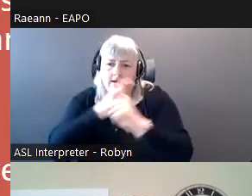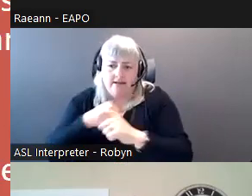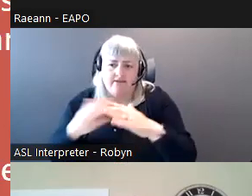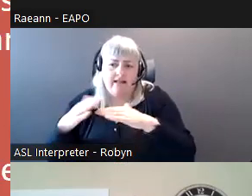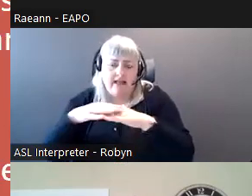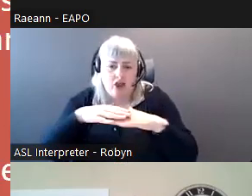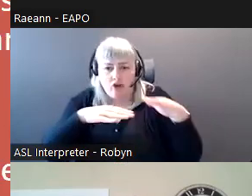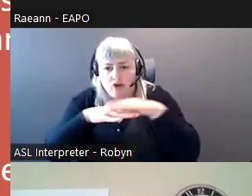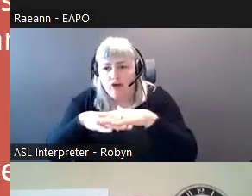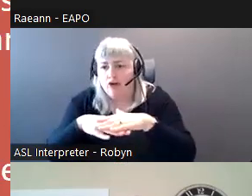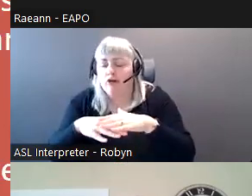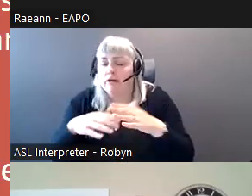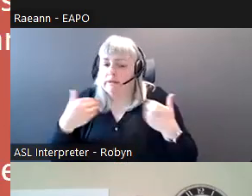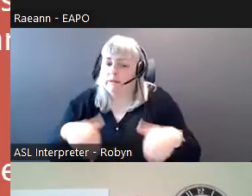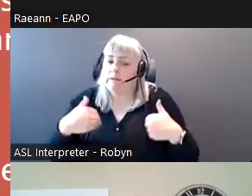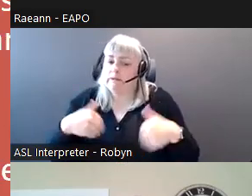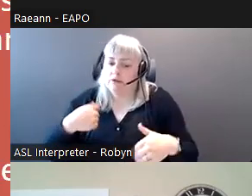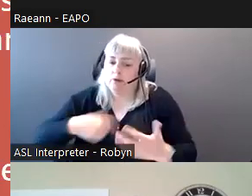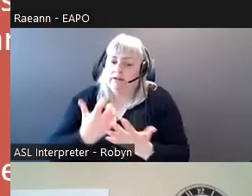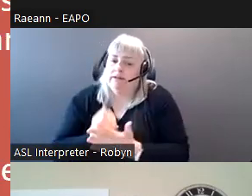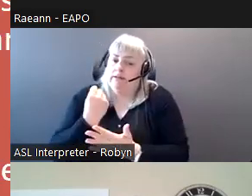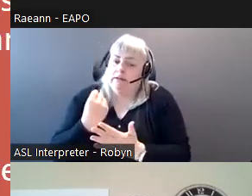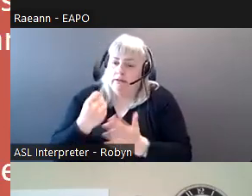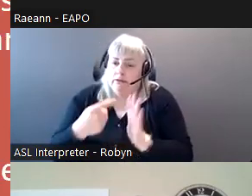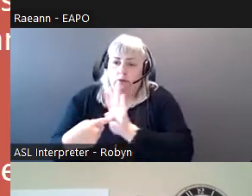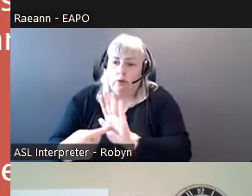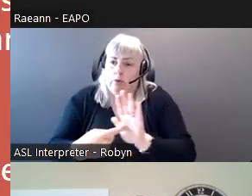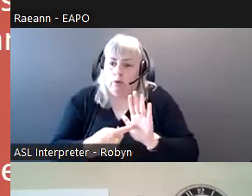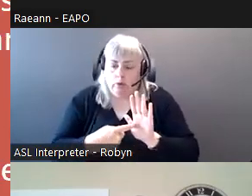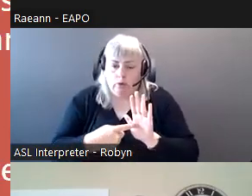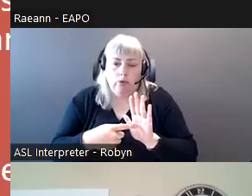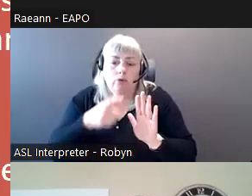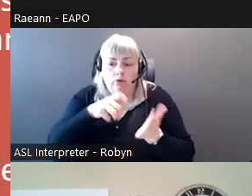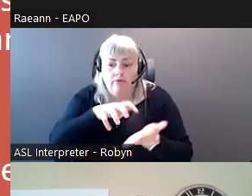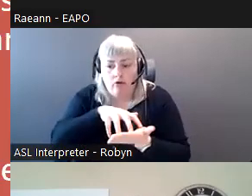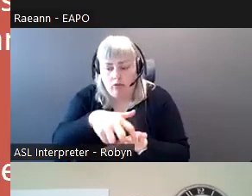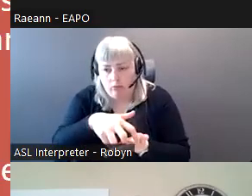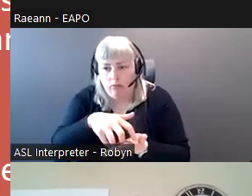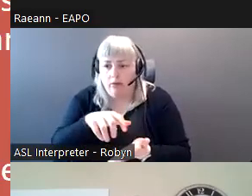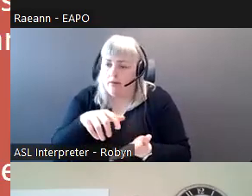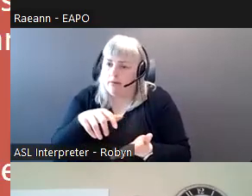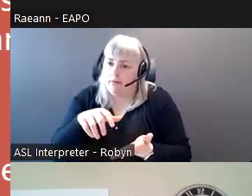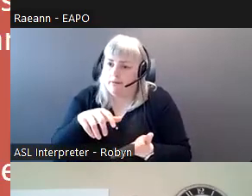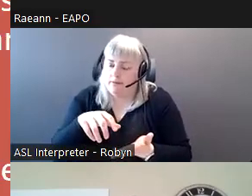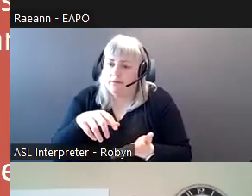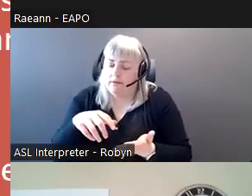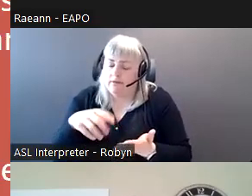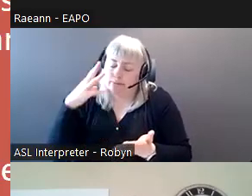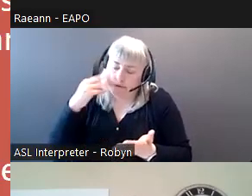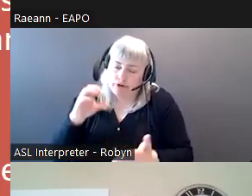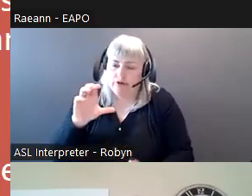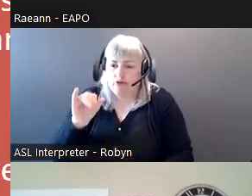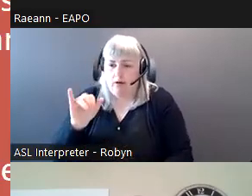do want to take the opportunity to highlight really vulnerable victims of crime. And the reason for